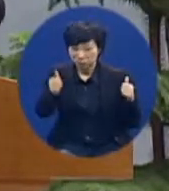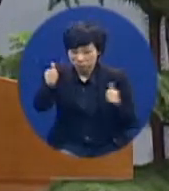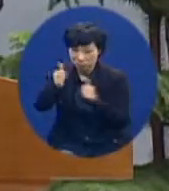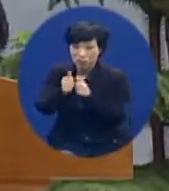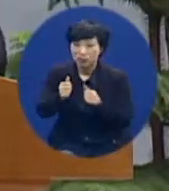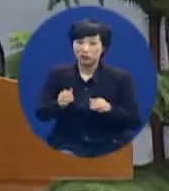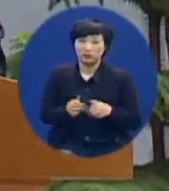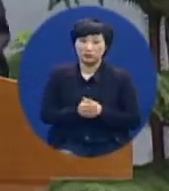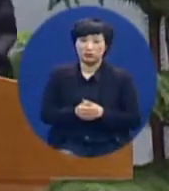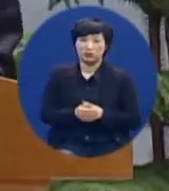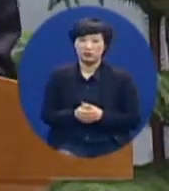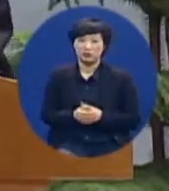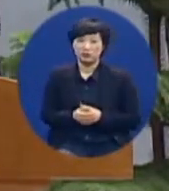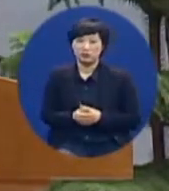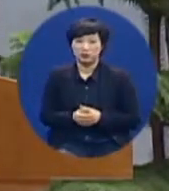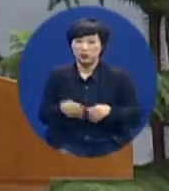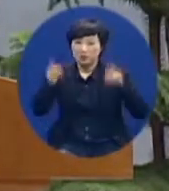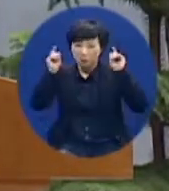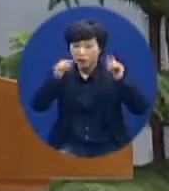disobedience.